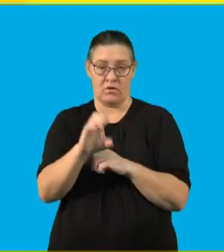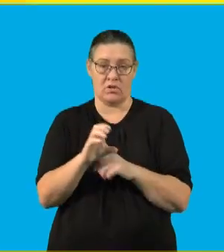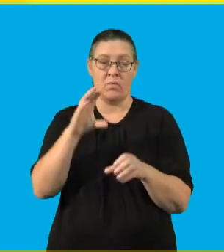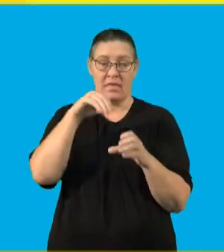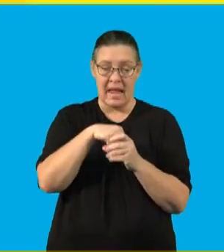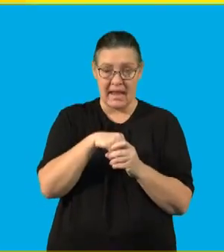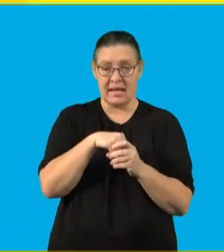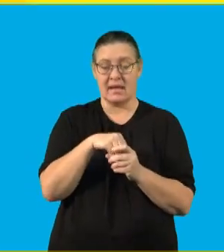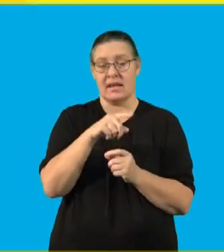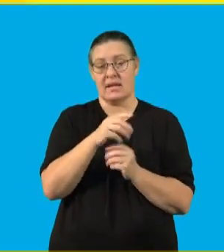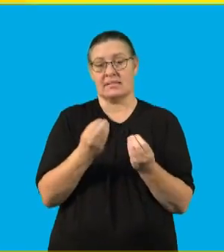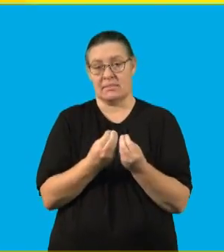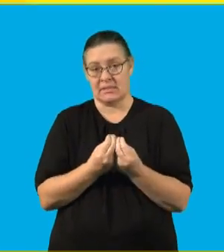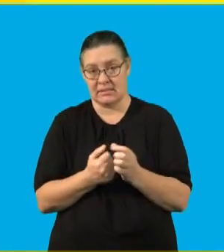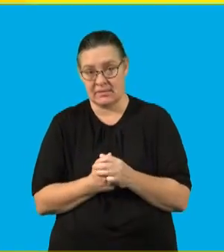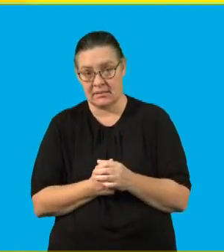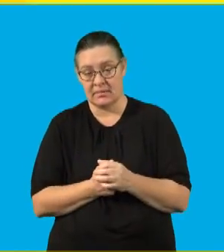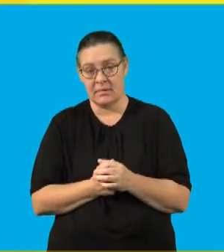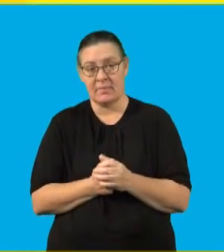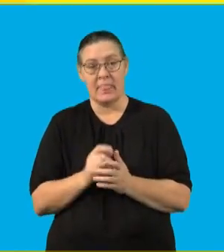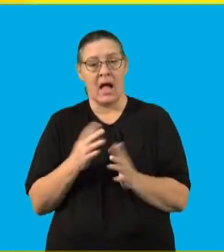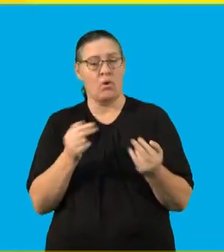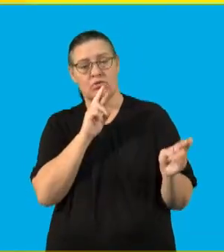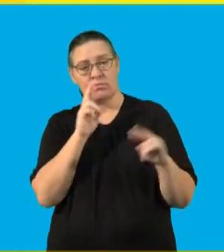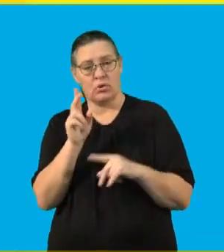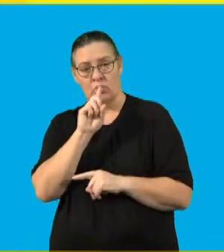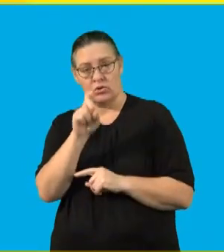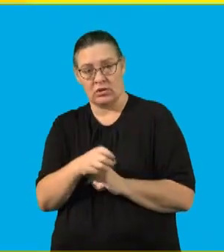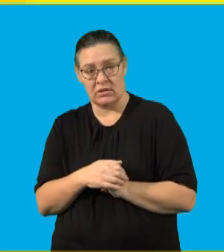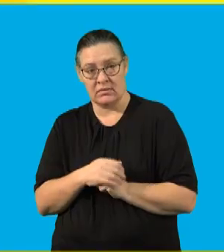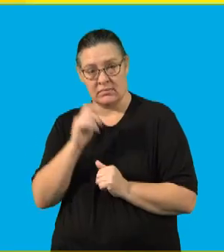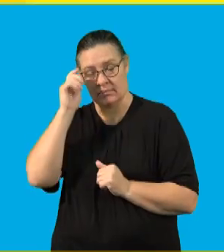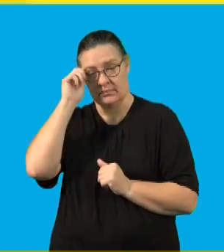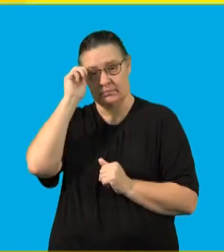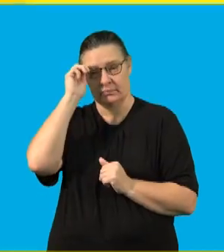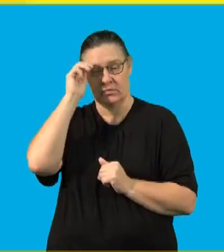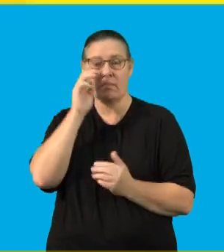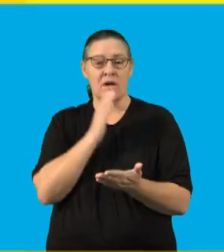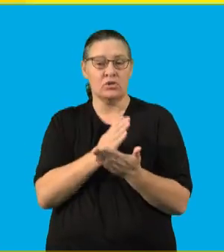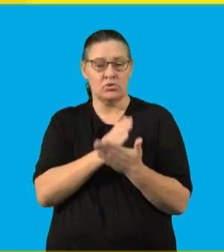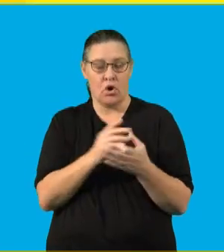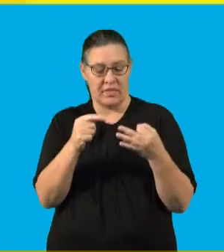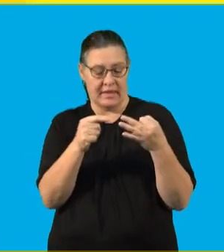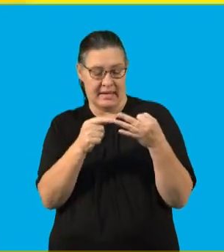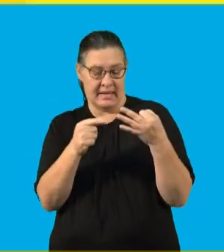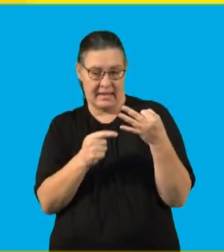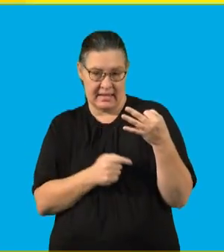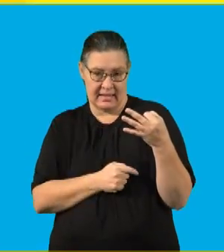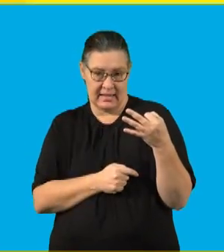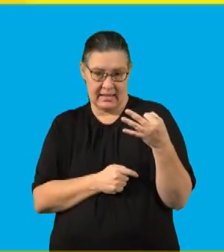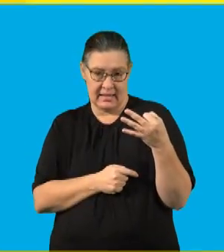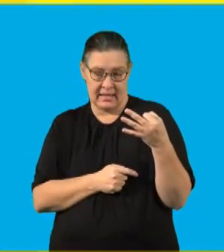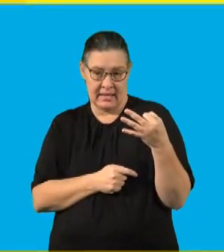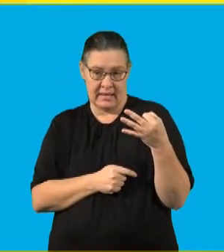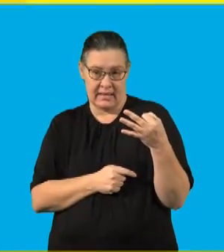force found within the carboxylic acid substance. So how do we then respond to this question? Remember, we need to make sure that three things are